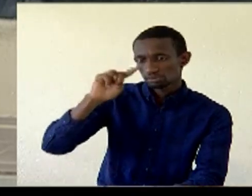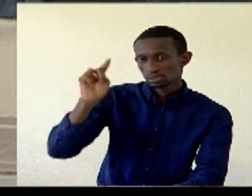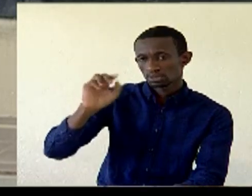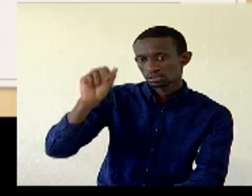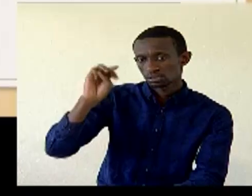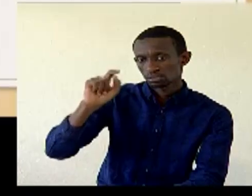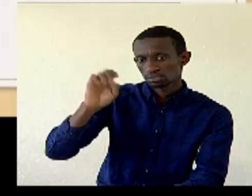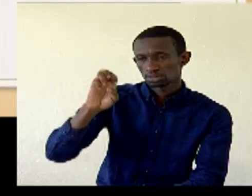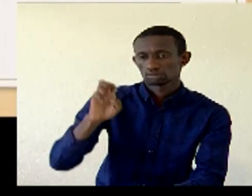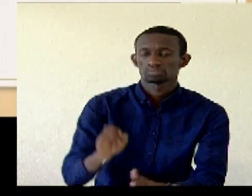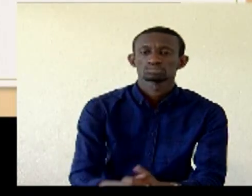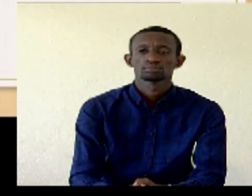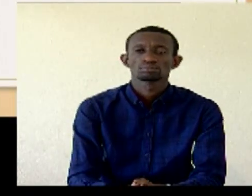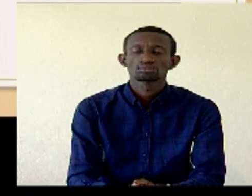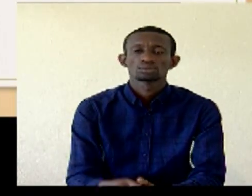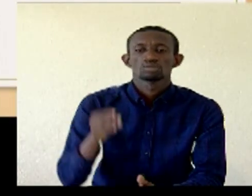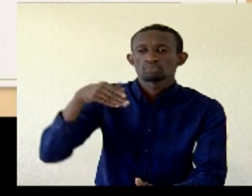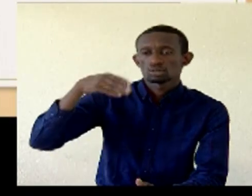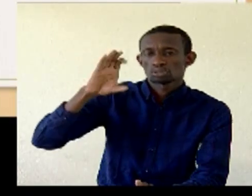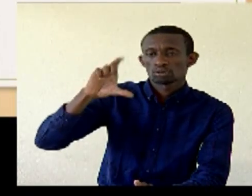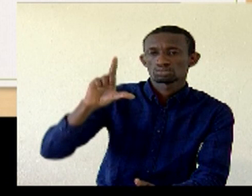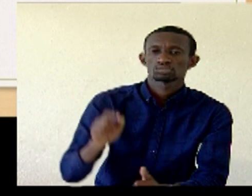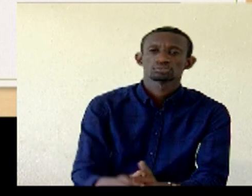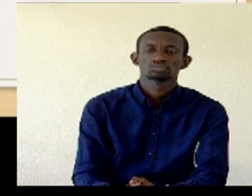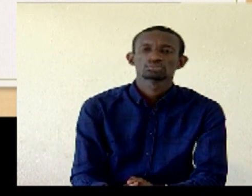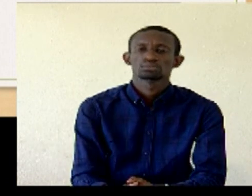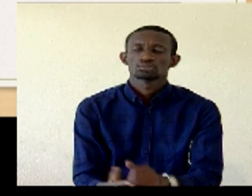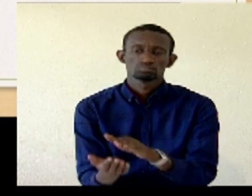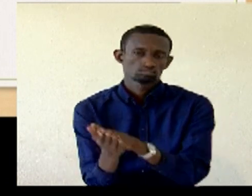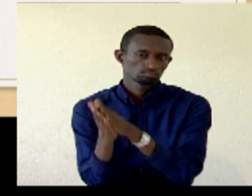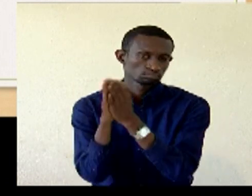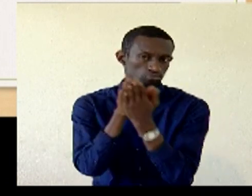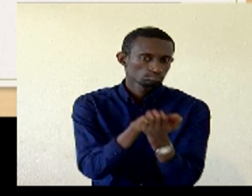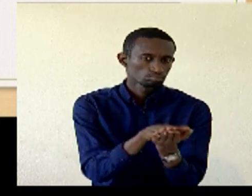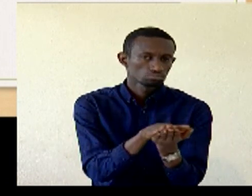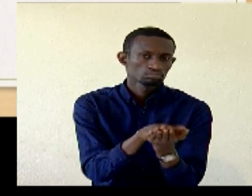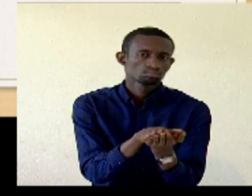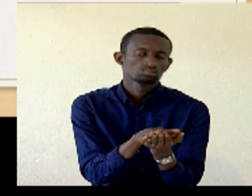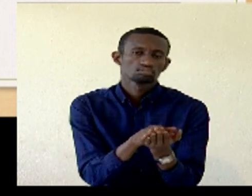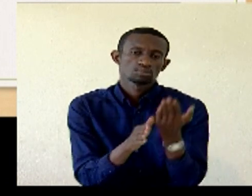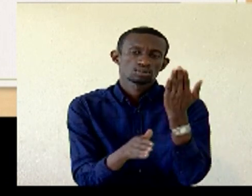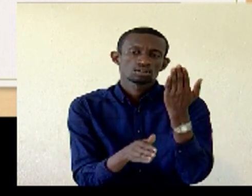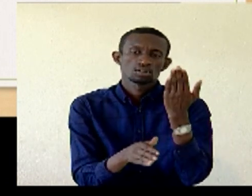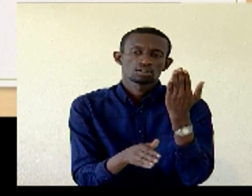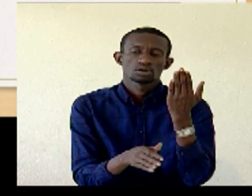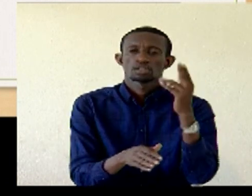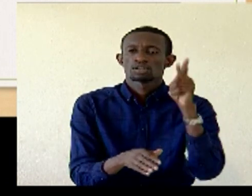presence of bromine and sodium hydroxide, then it changes to this phenylamine. That is the main